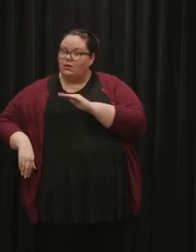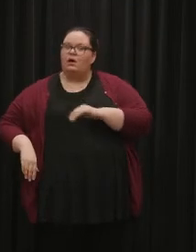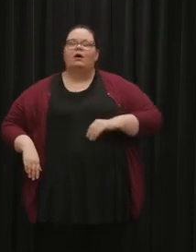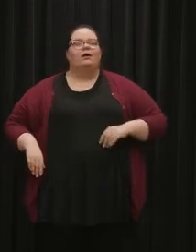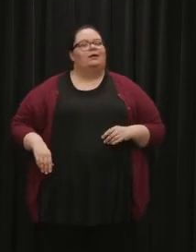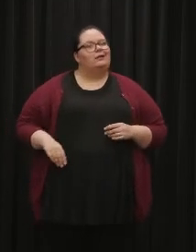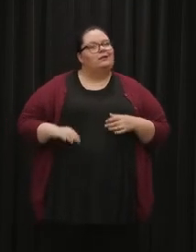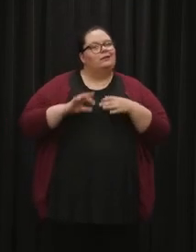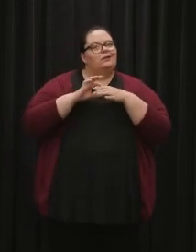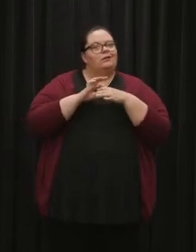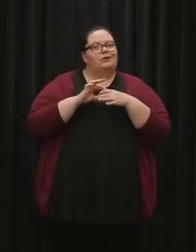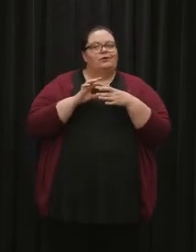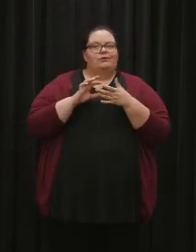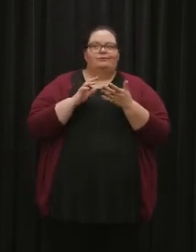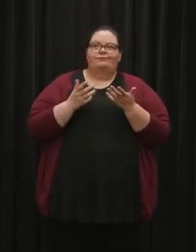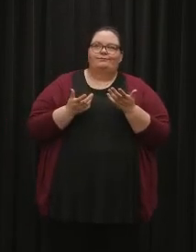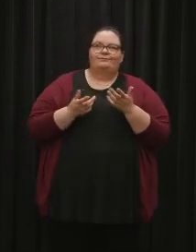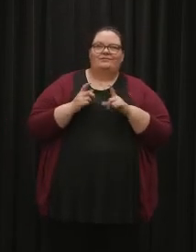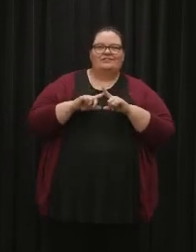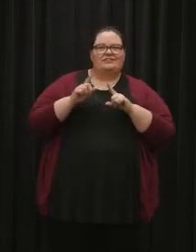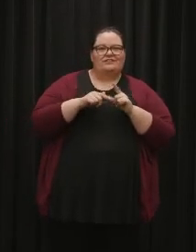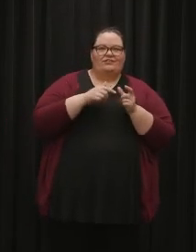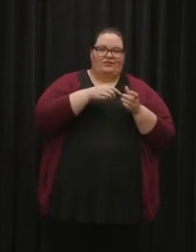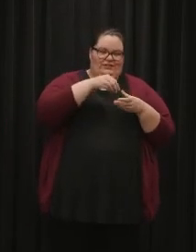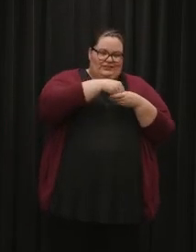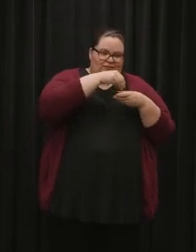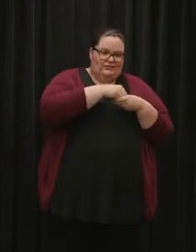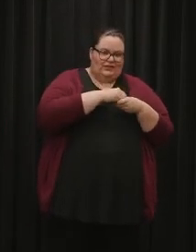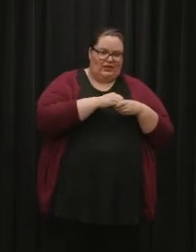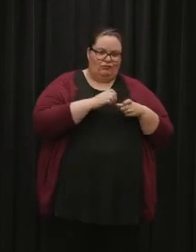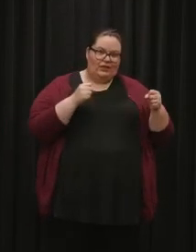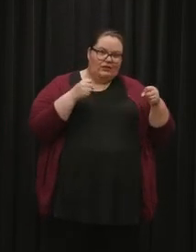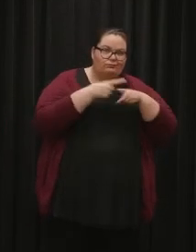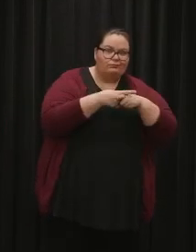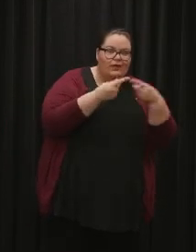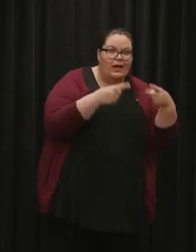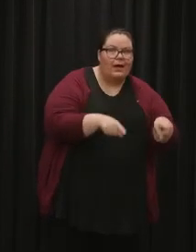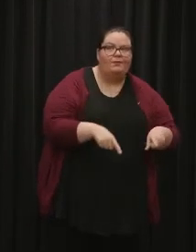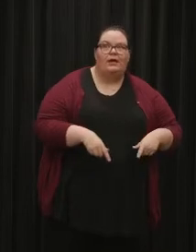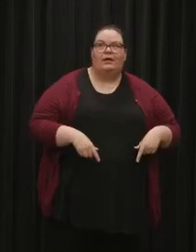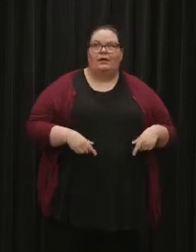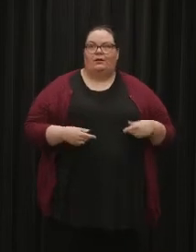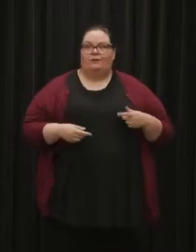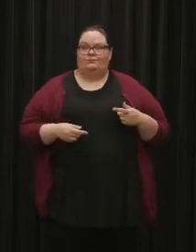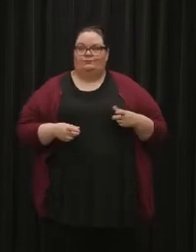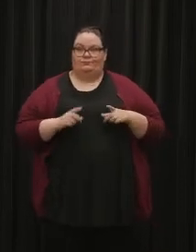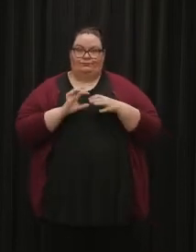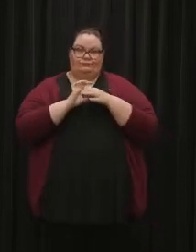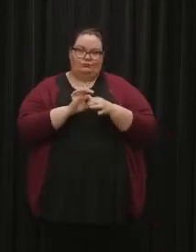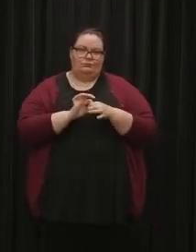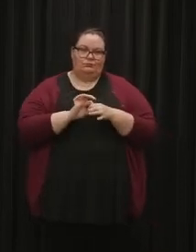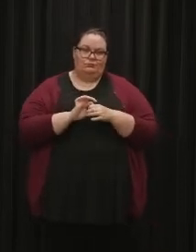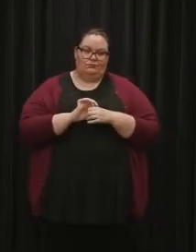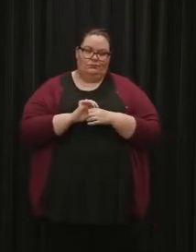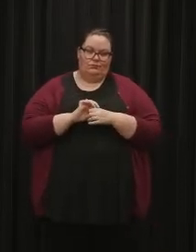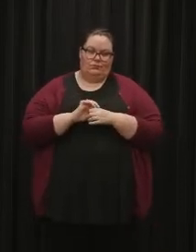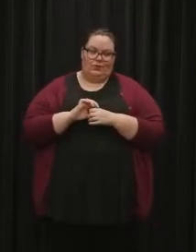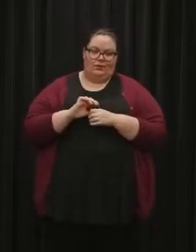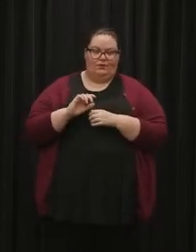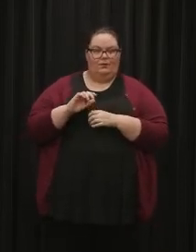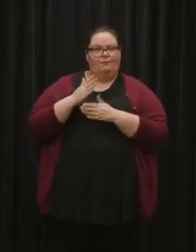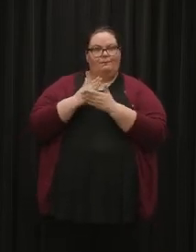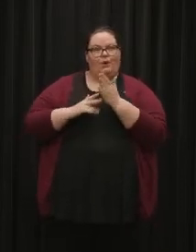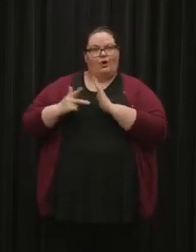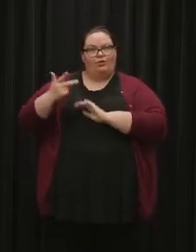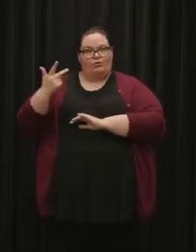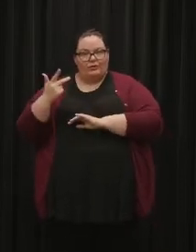They have different profiles with respect to any adverse events. In terms of the phase 3 trial data and